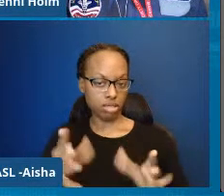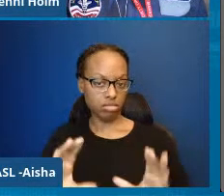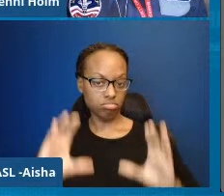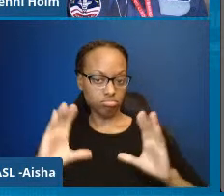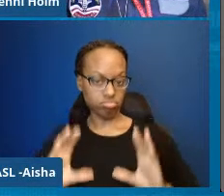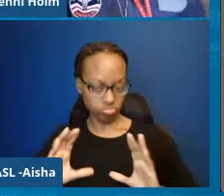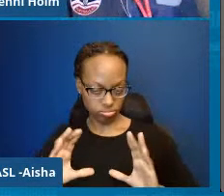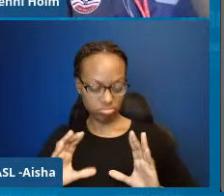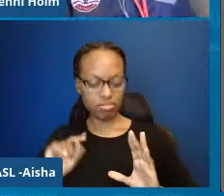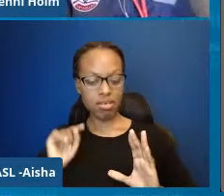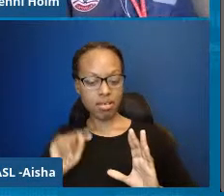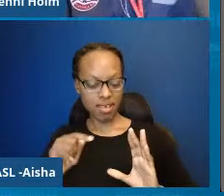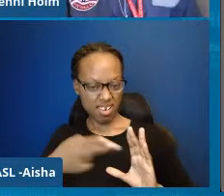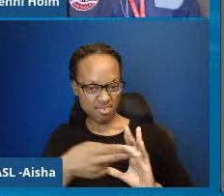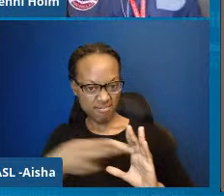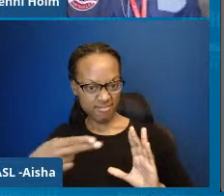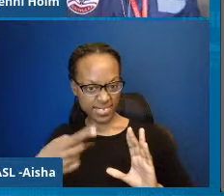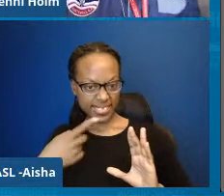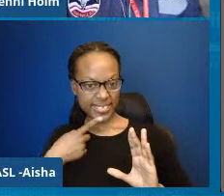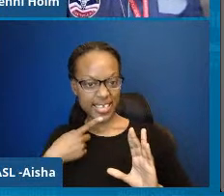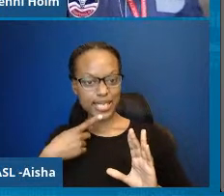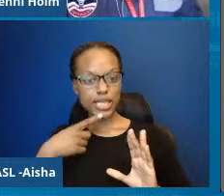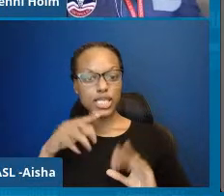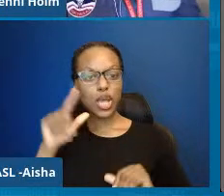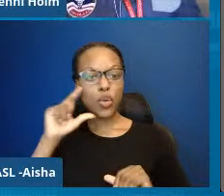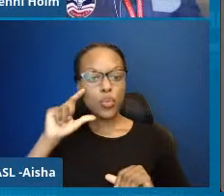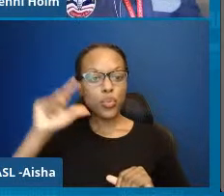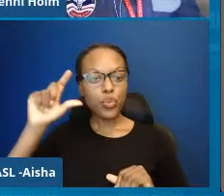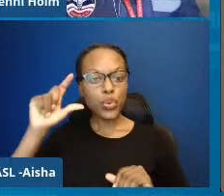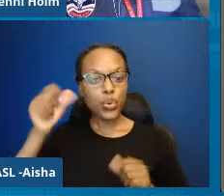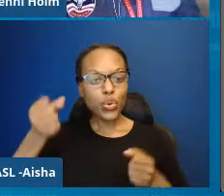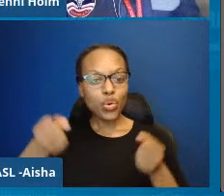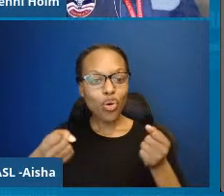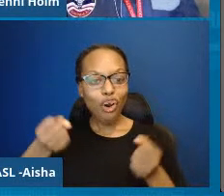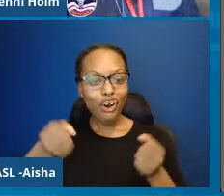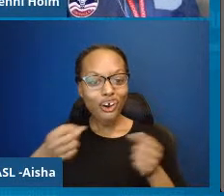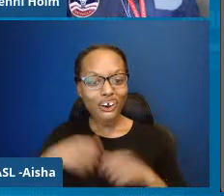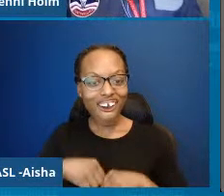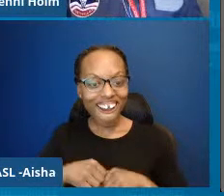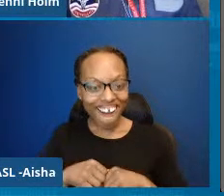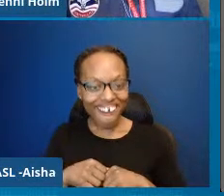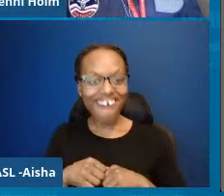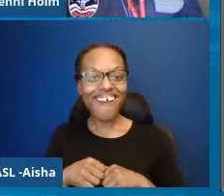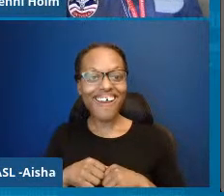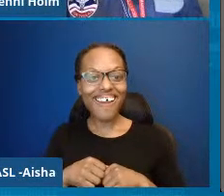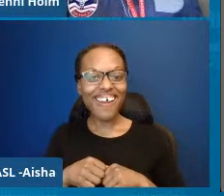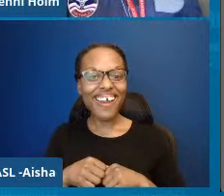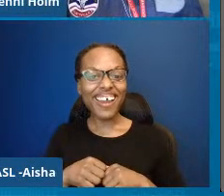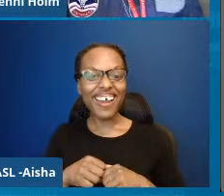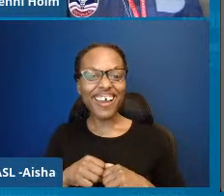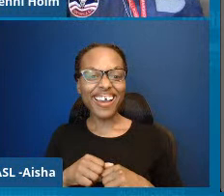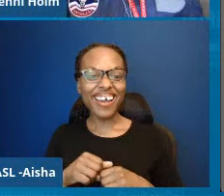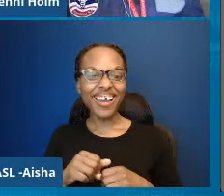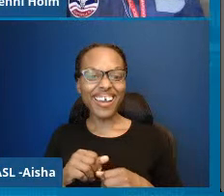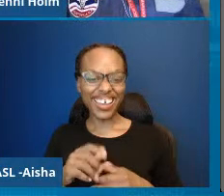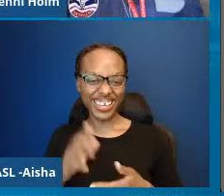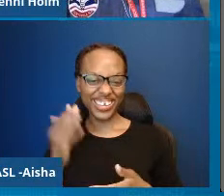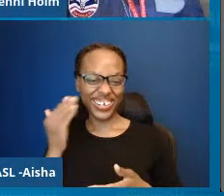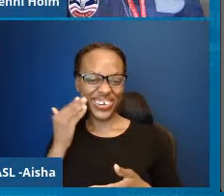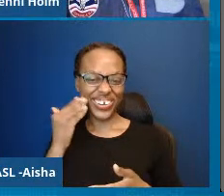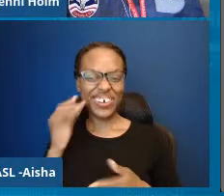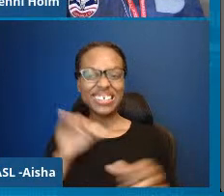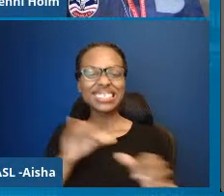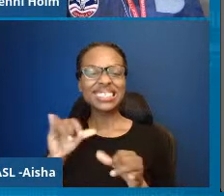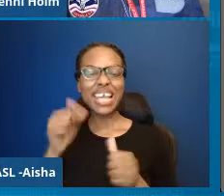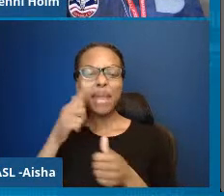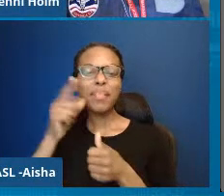read on the side of the box, it says moon car. Oh, that's cool. And, in like a nice Futura font, like the Apollo